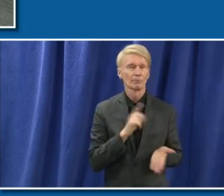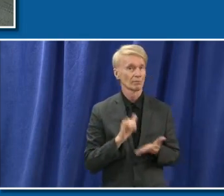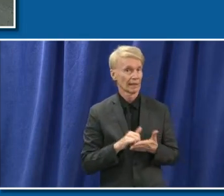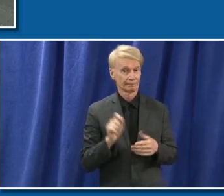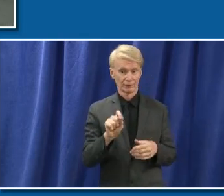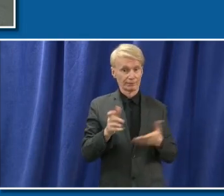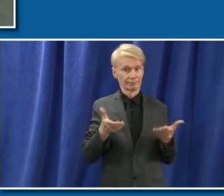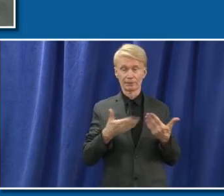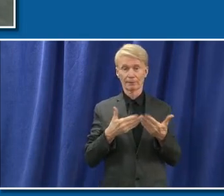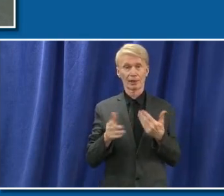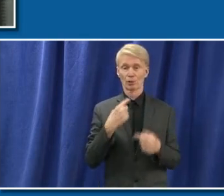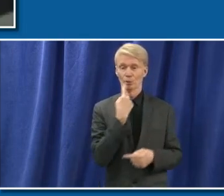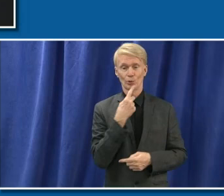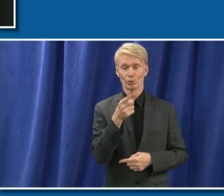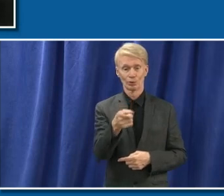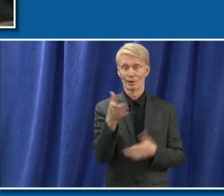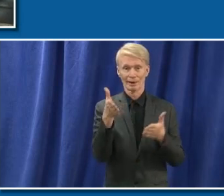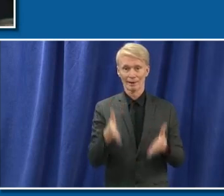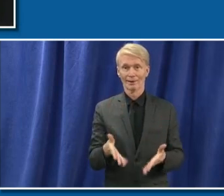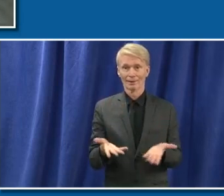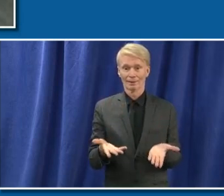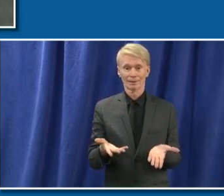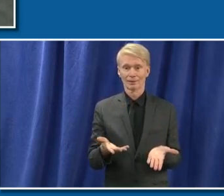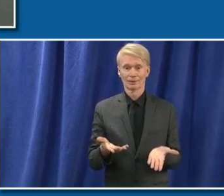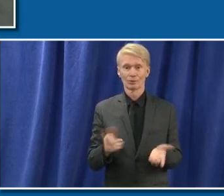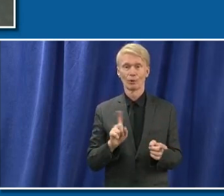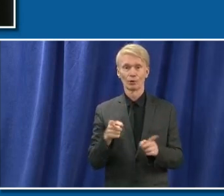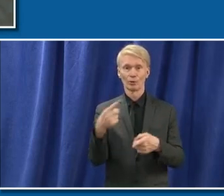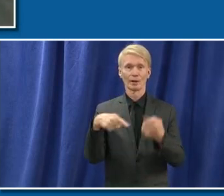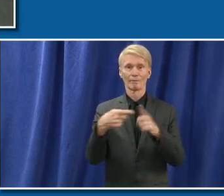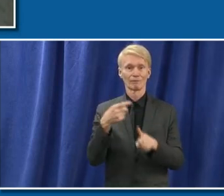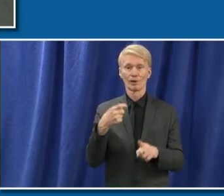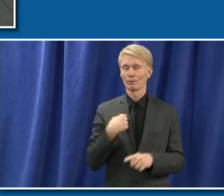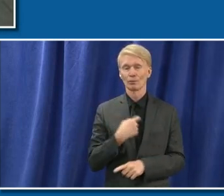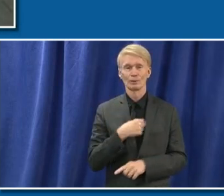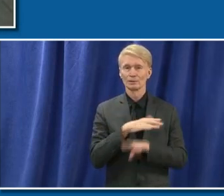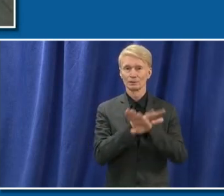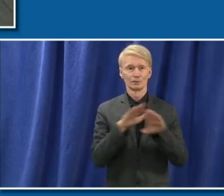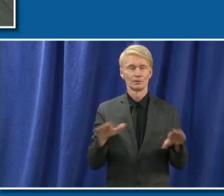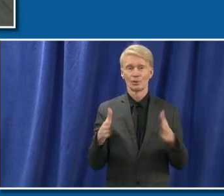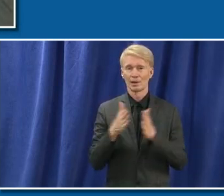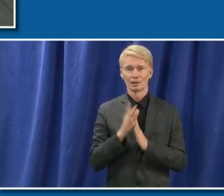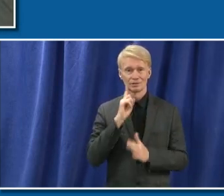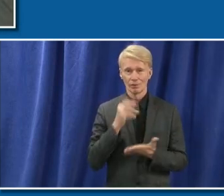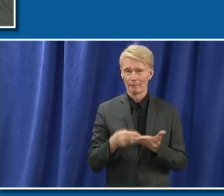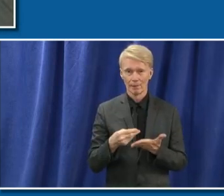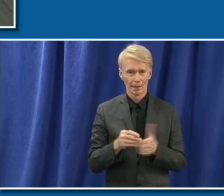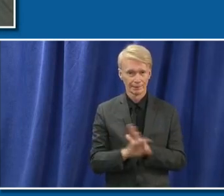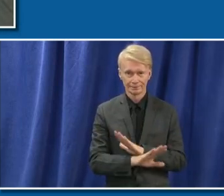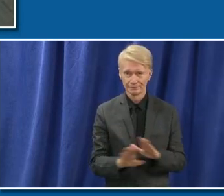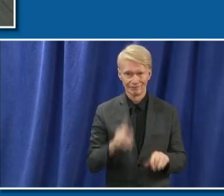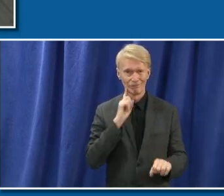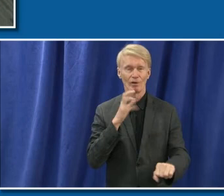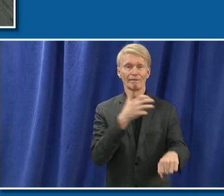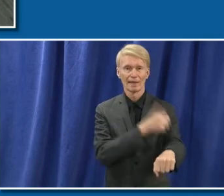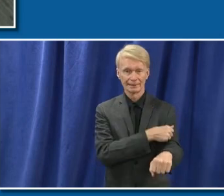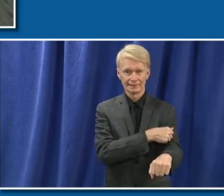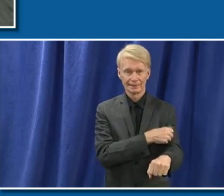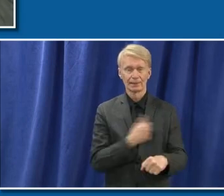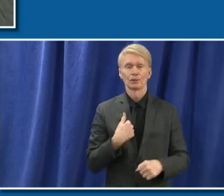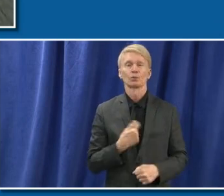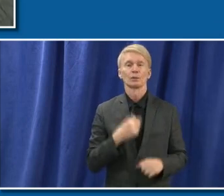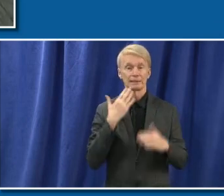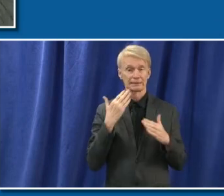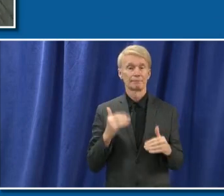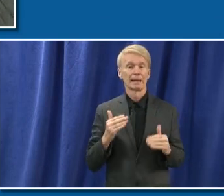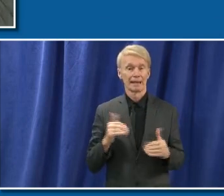you are, doesn't matter where you're coming from. We will not be requesting any money at all. all to be vaccinated. And we expect